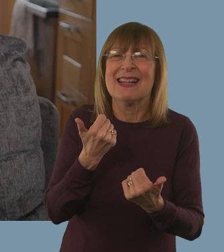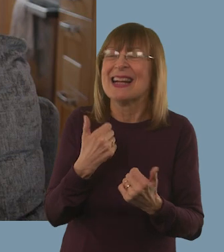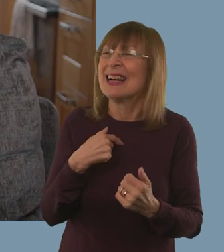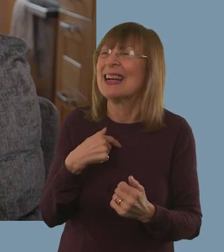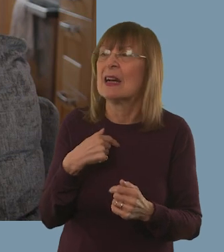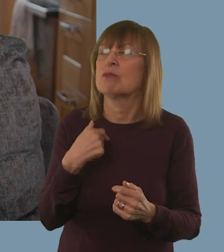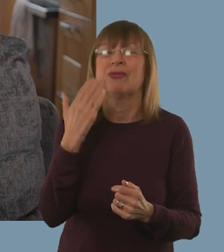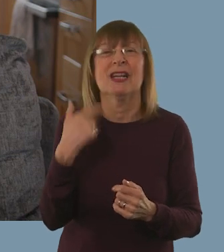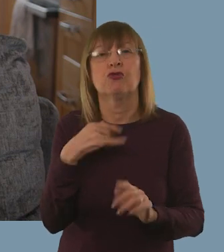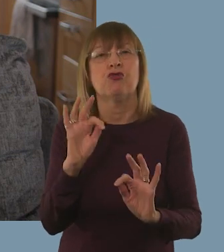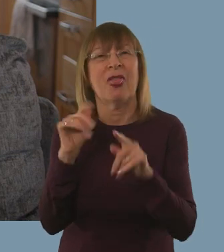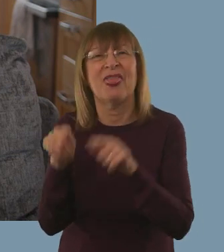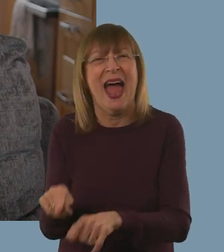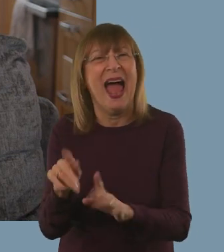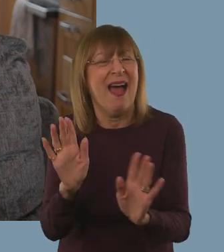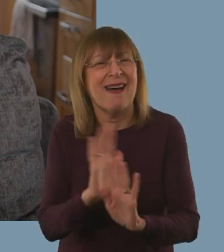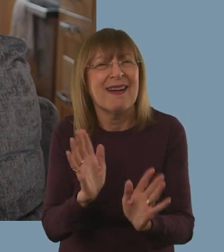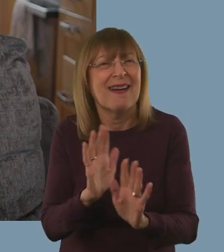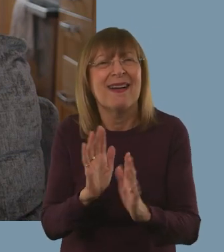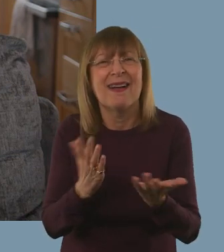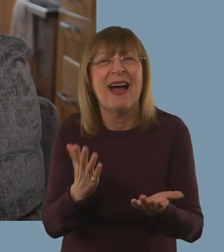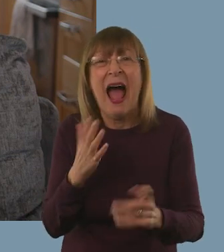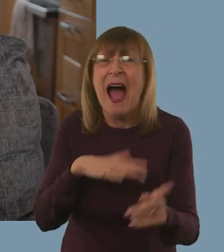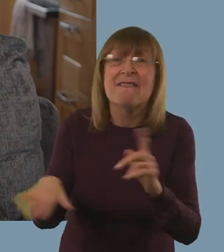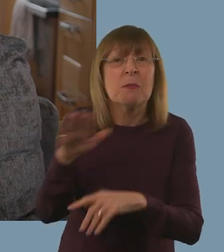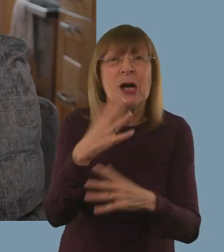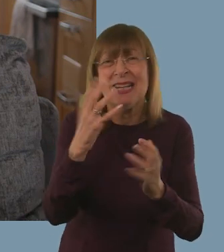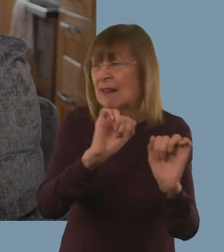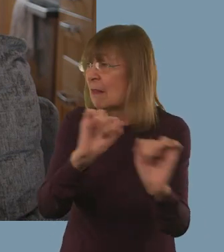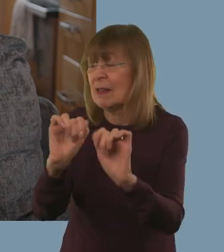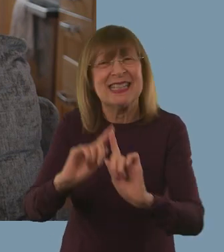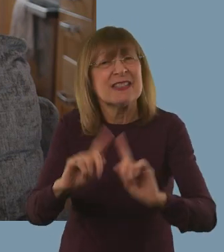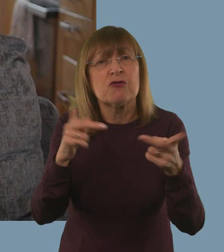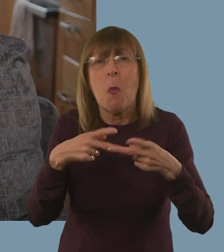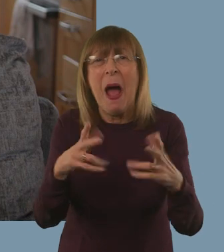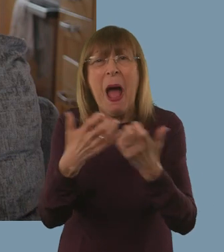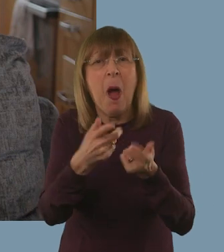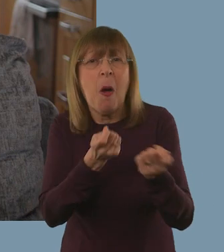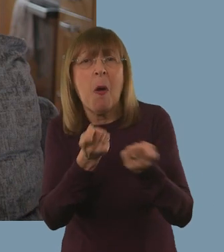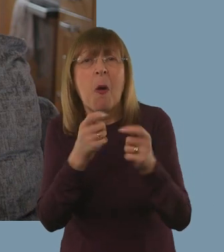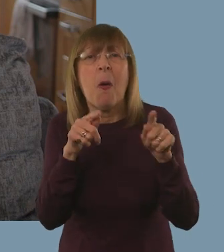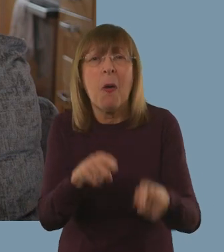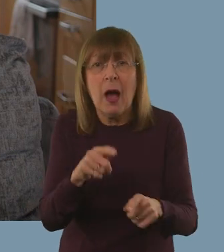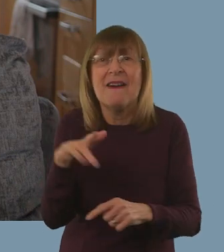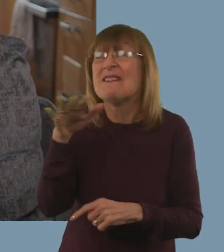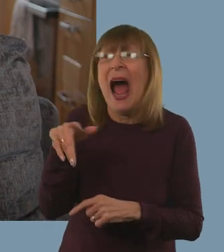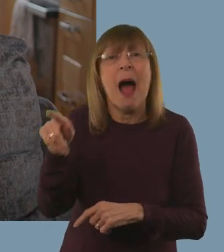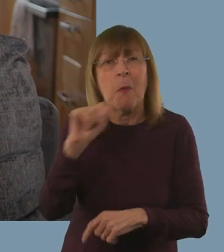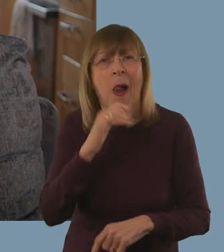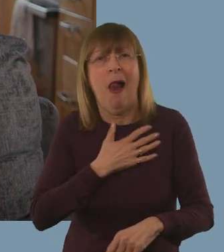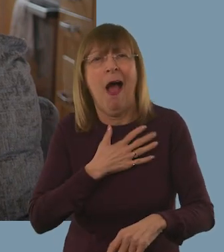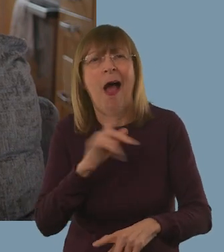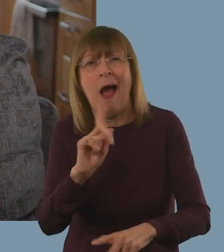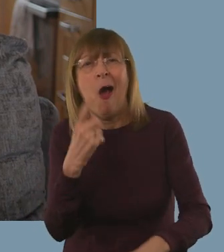yourself into a mindset that you're not in at that time, because everyone's going to be dealing with it at their own pace. And that's something that her family